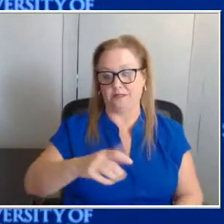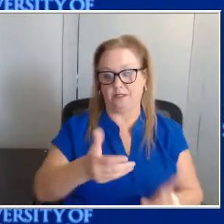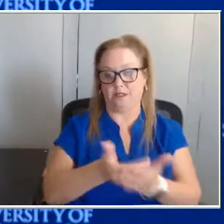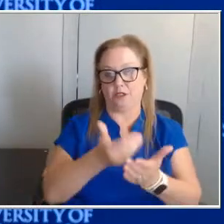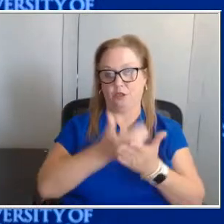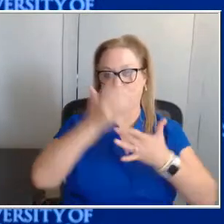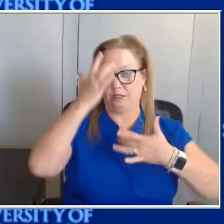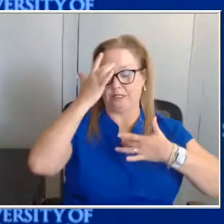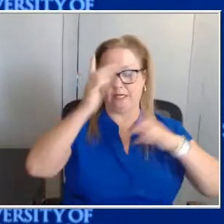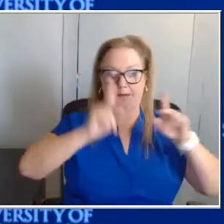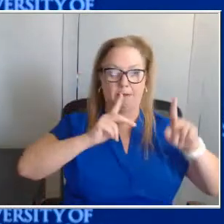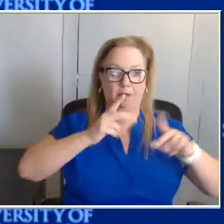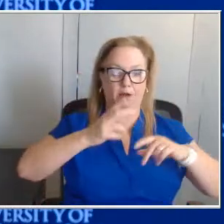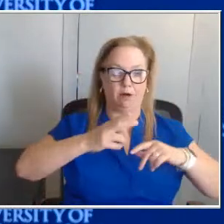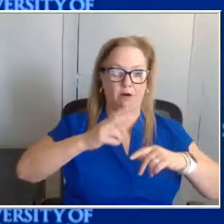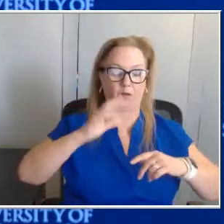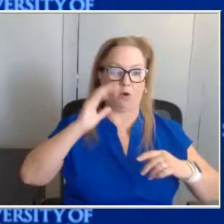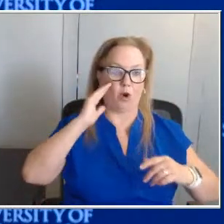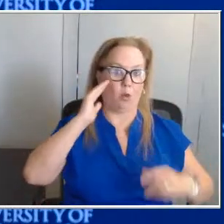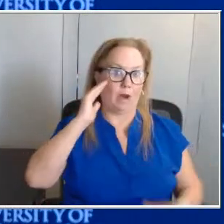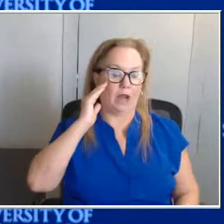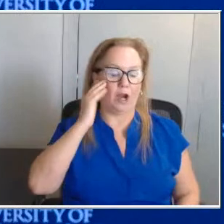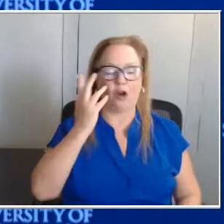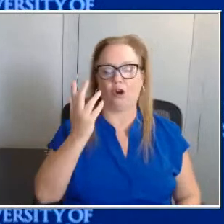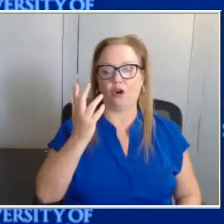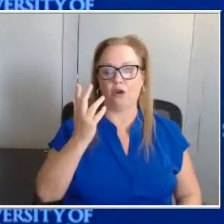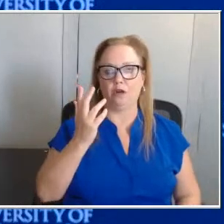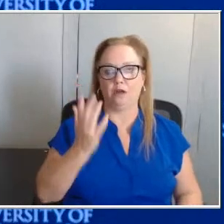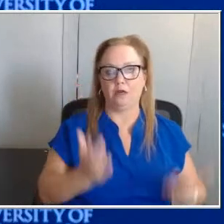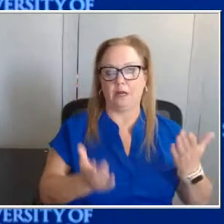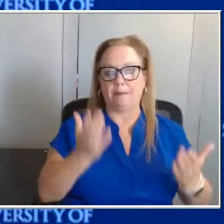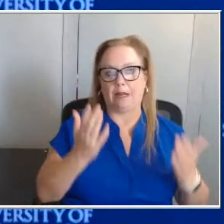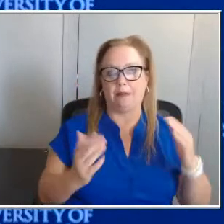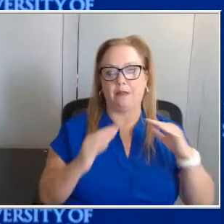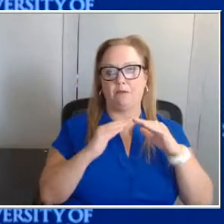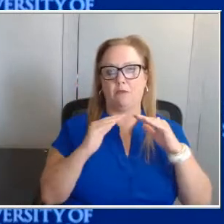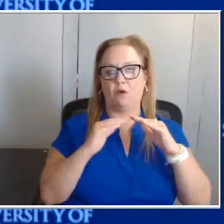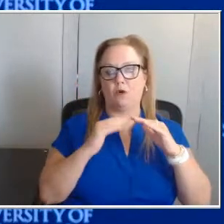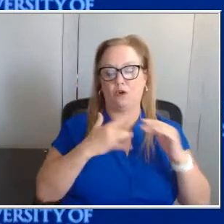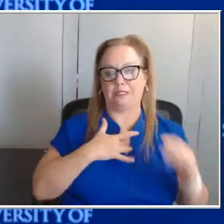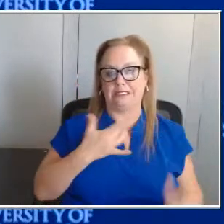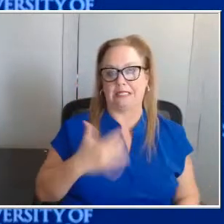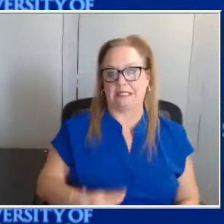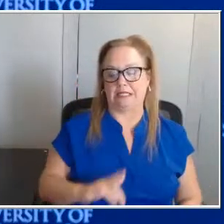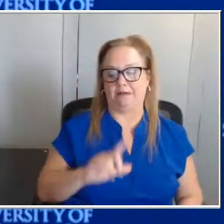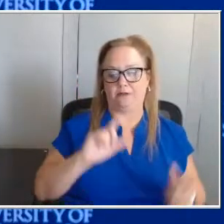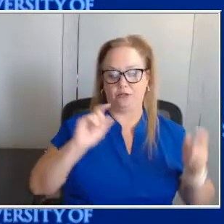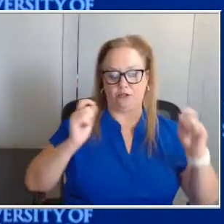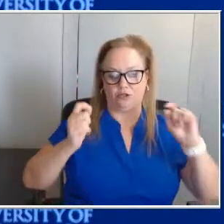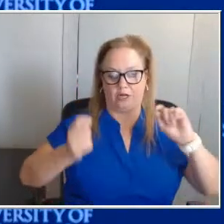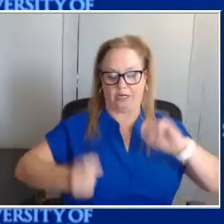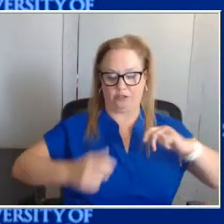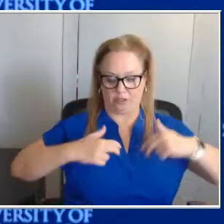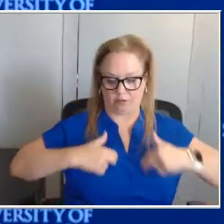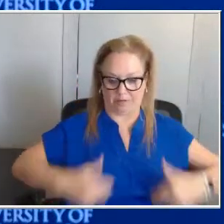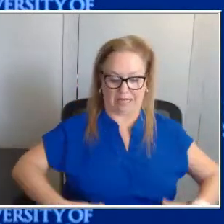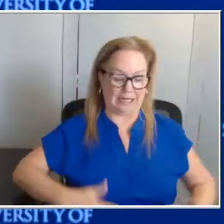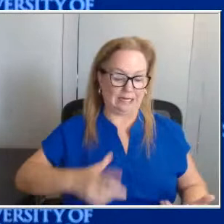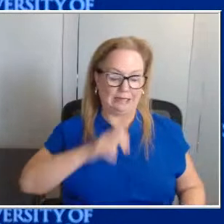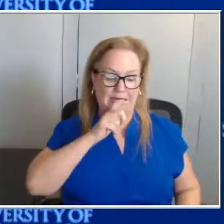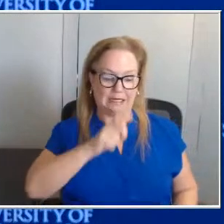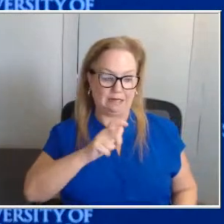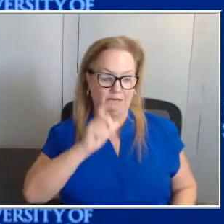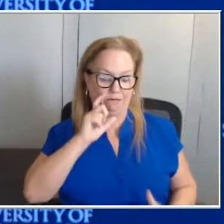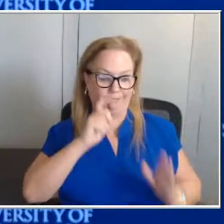People are more heightened awareness, and so they may be more sensitive to changes that they would not have had prior